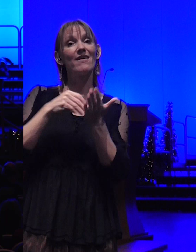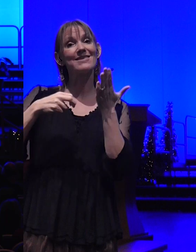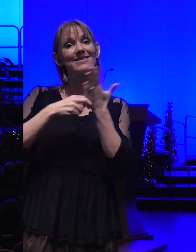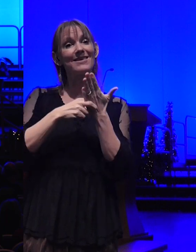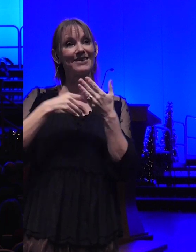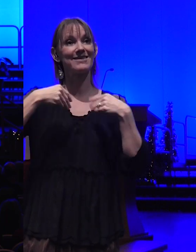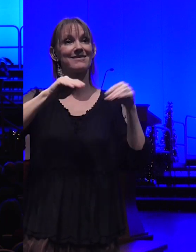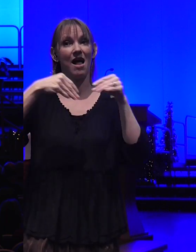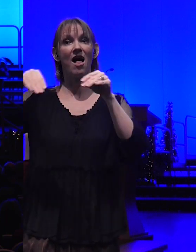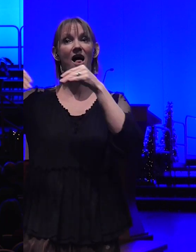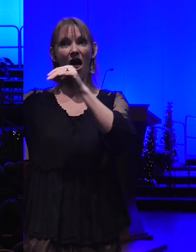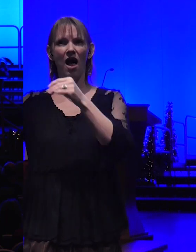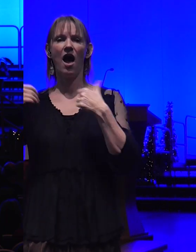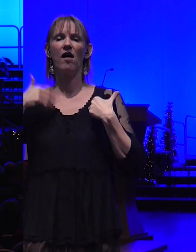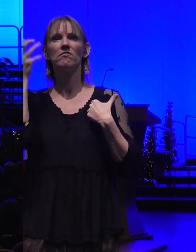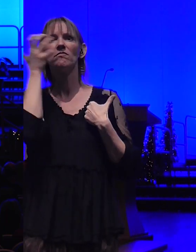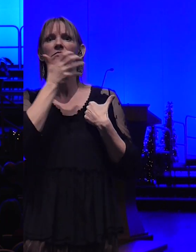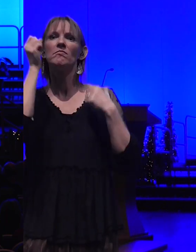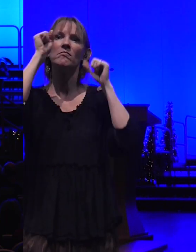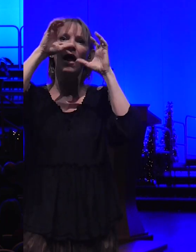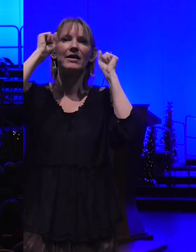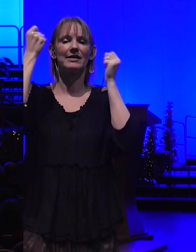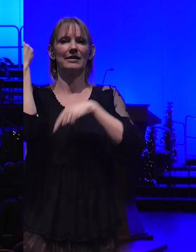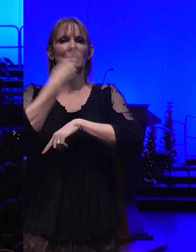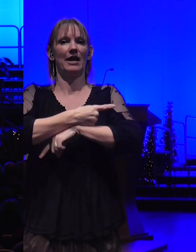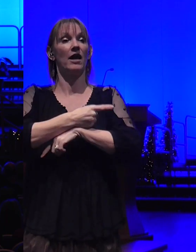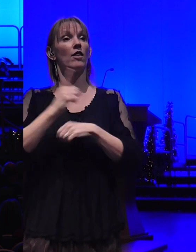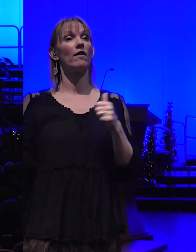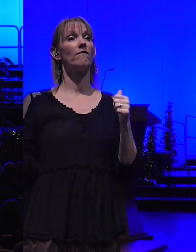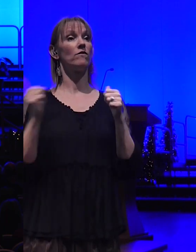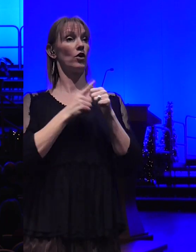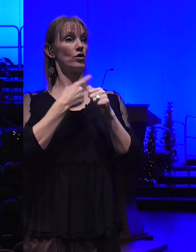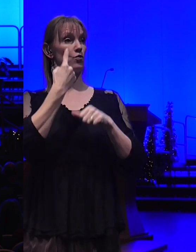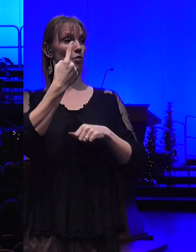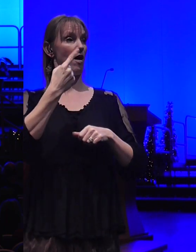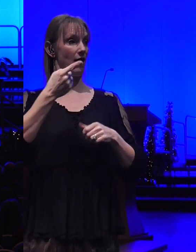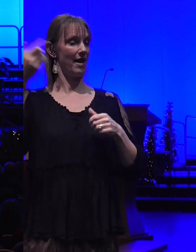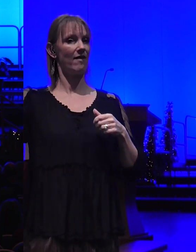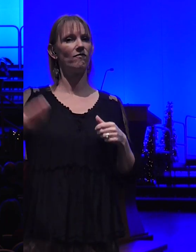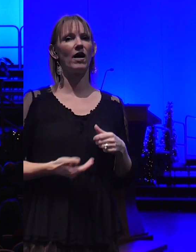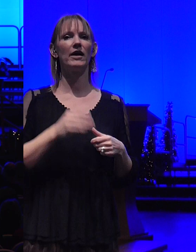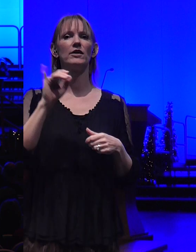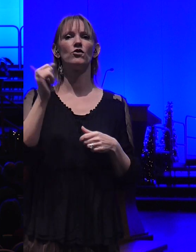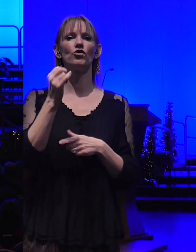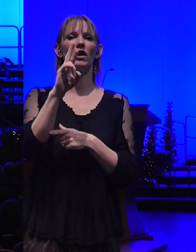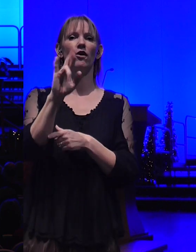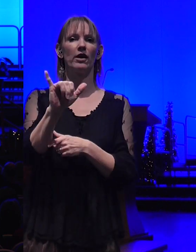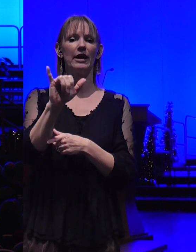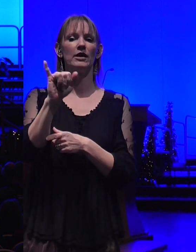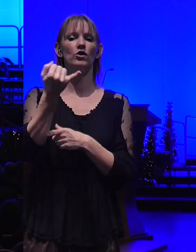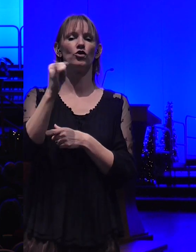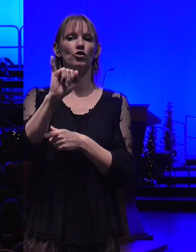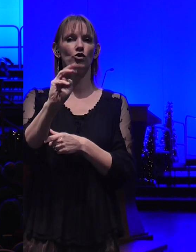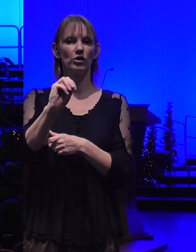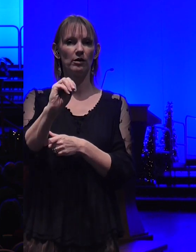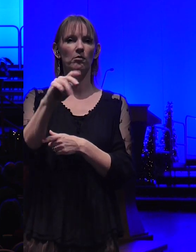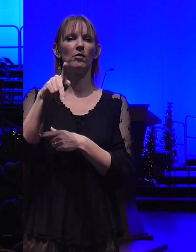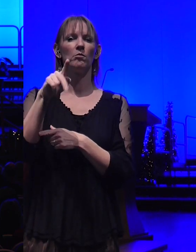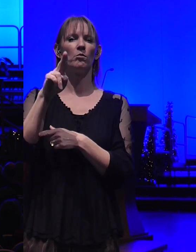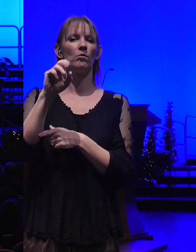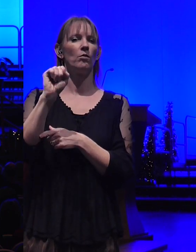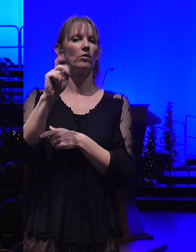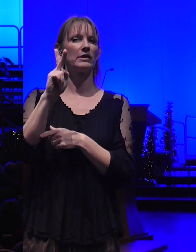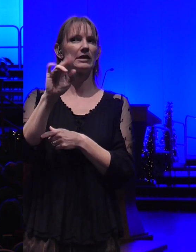incredible day. And at the very first one, we invited a man named Jerry Jampolsky, who had allowed